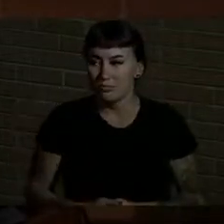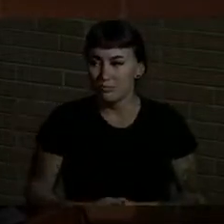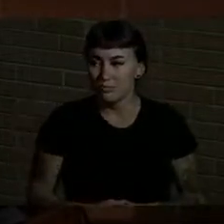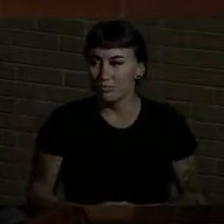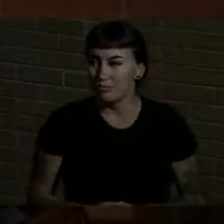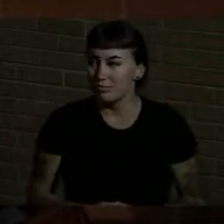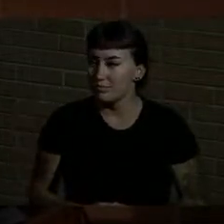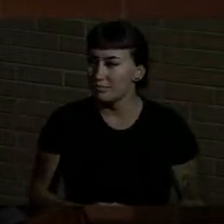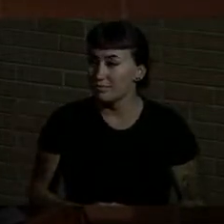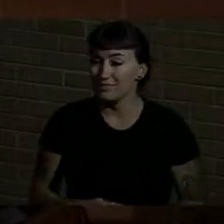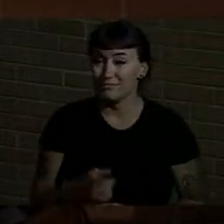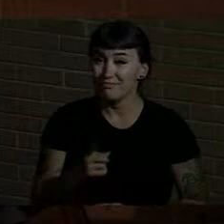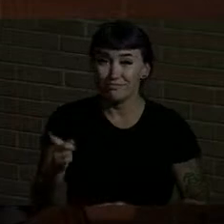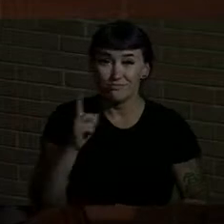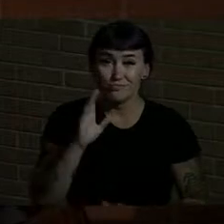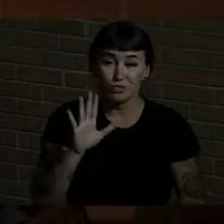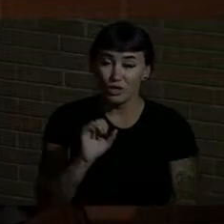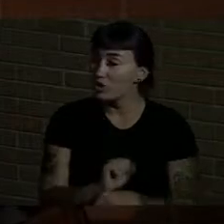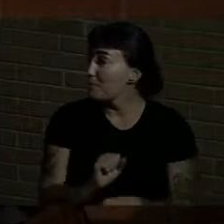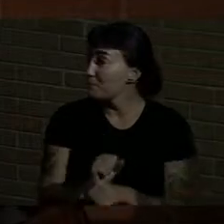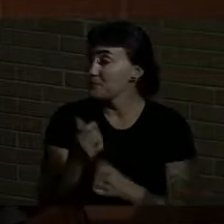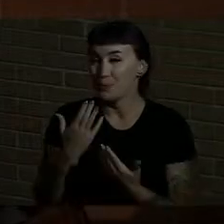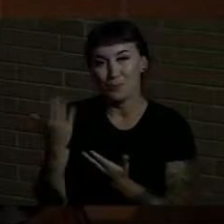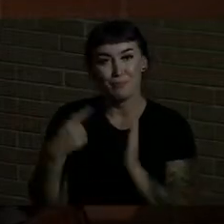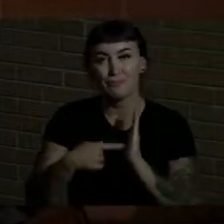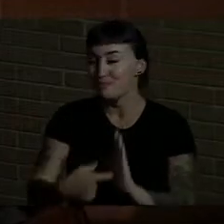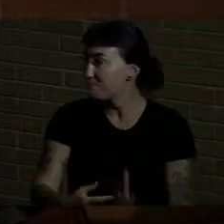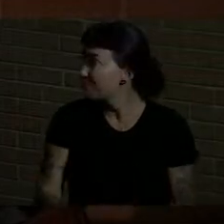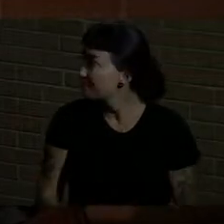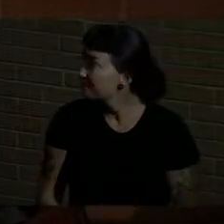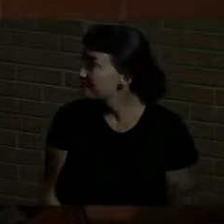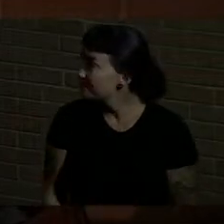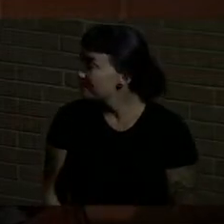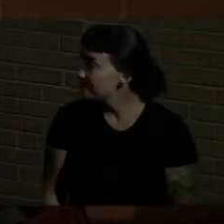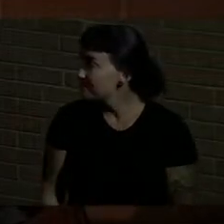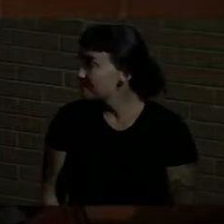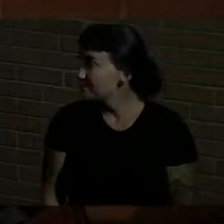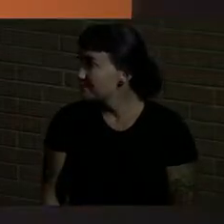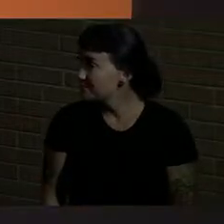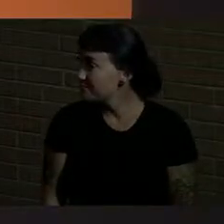boxes. And you guys did a terrific job. So here we go.